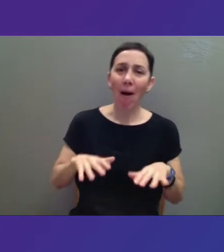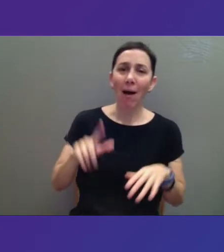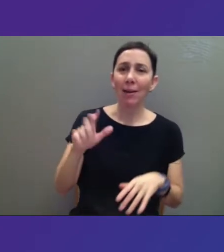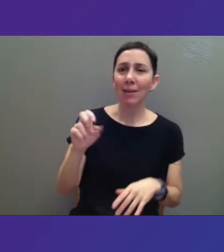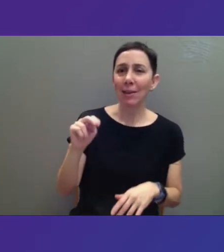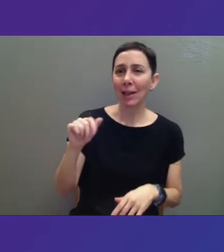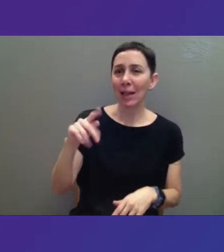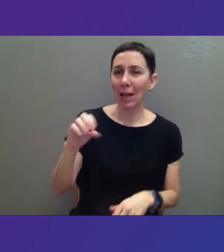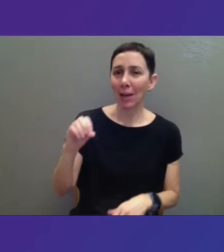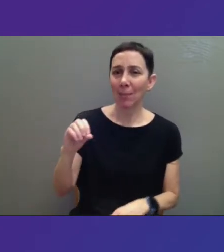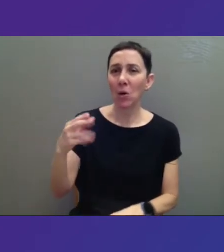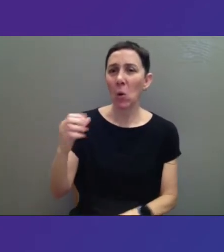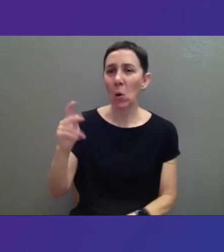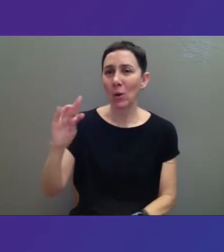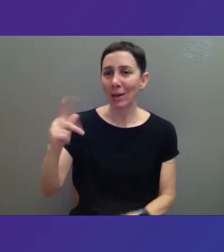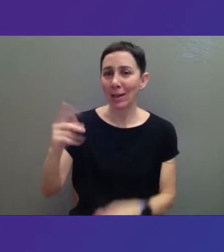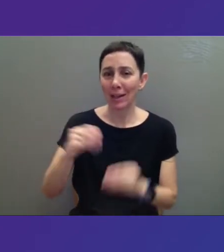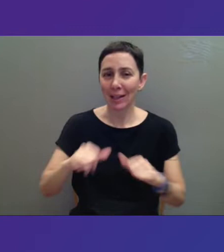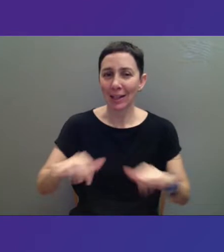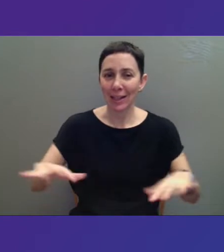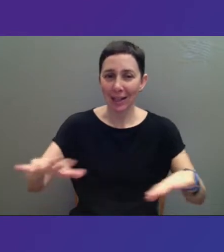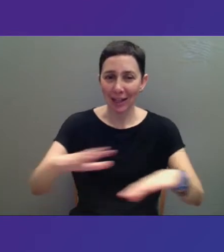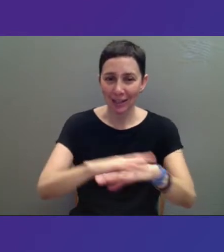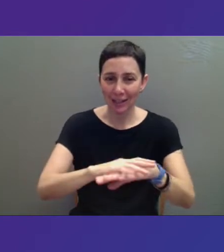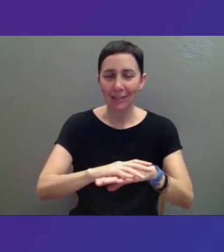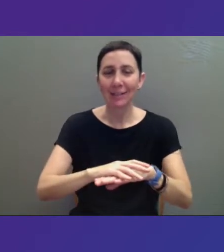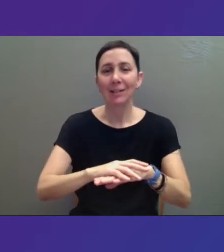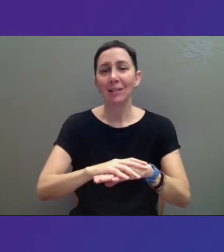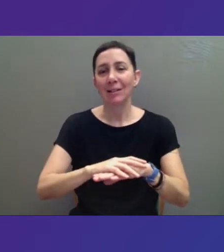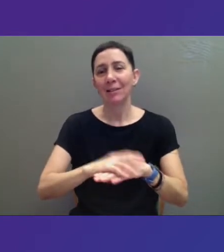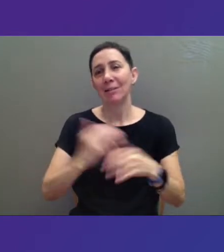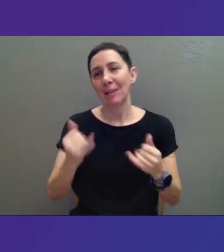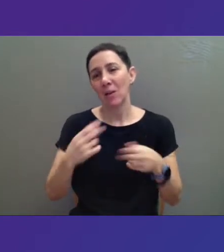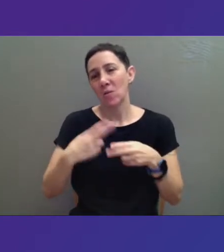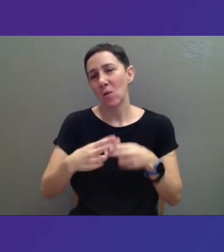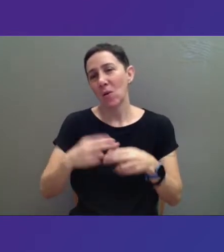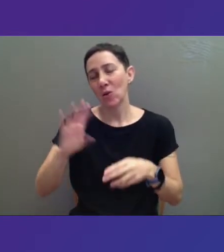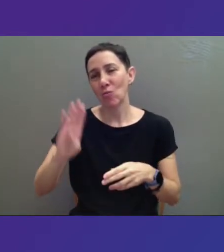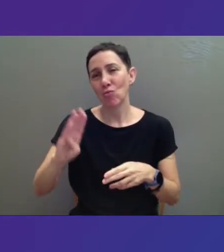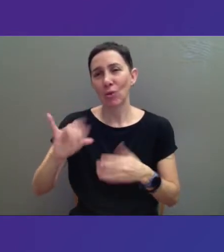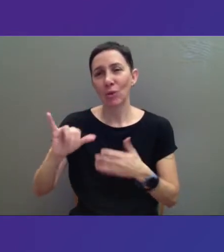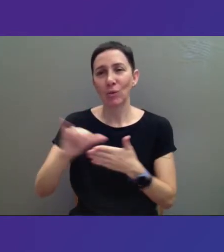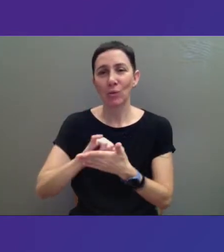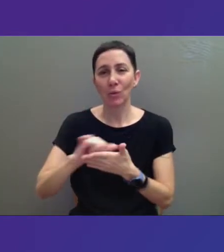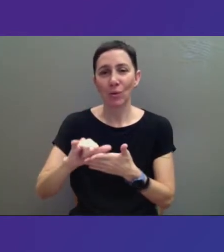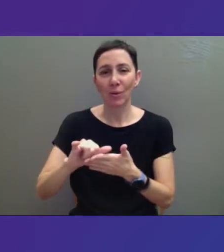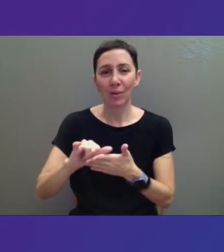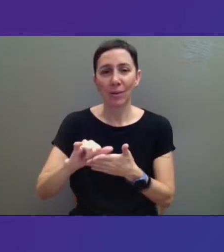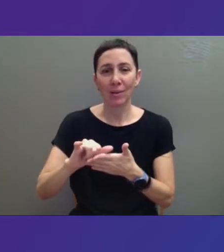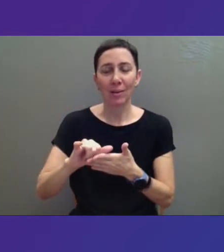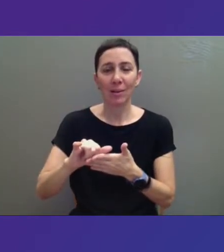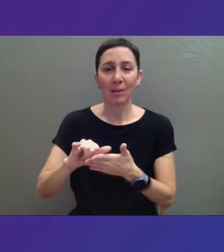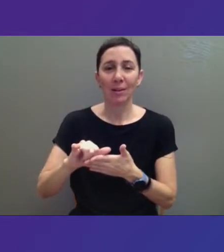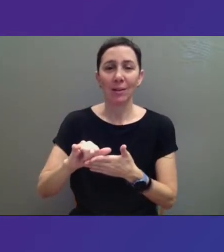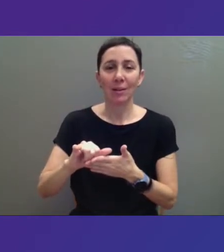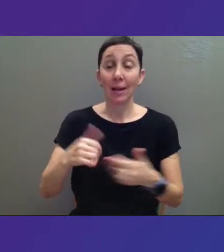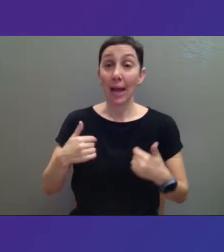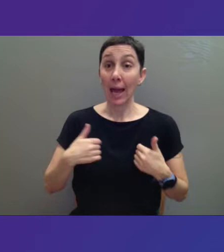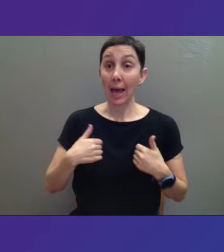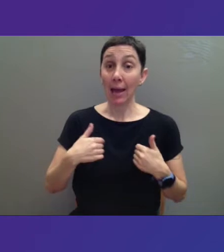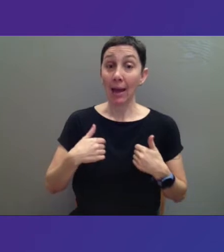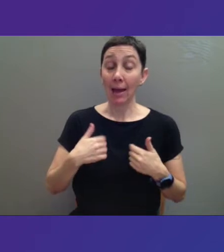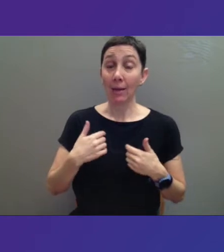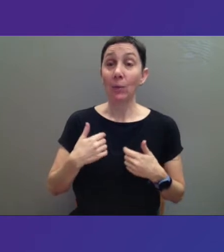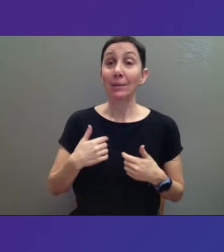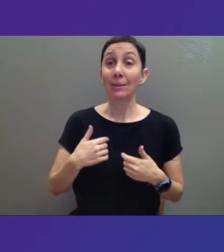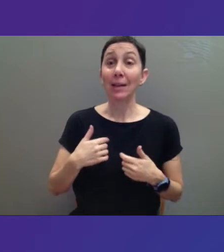Lenape people, commonly known as Brooklyn, New York. Born as an identical twin in a small